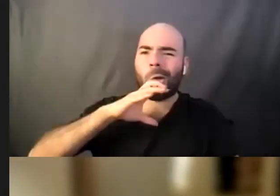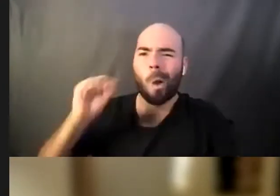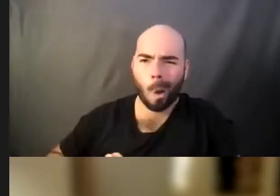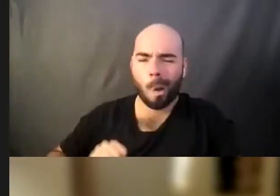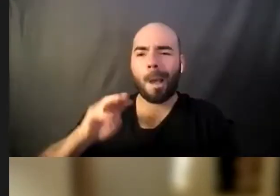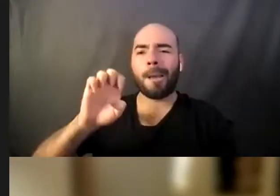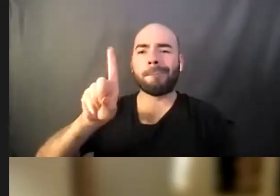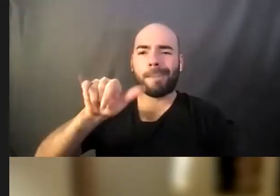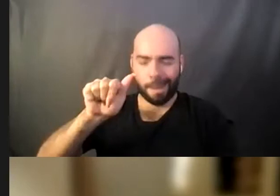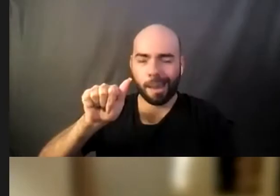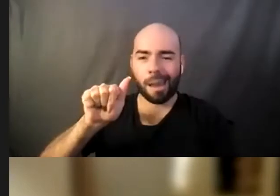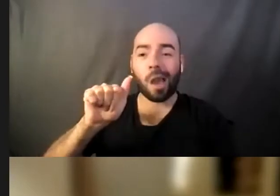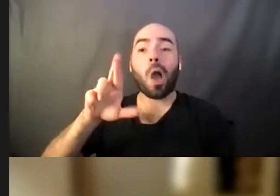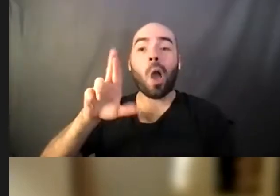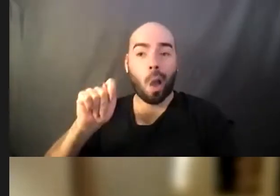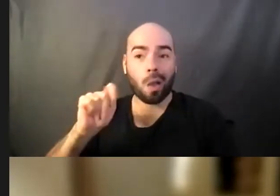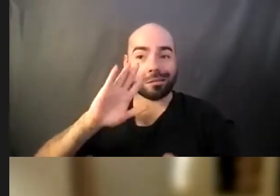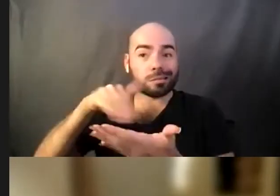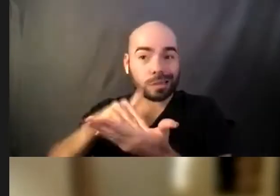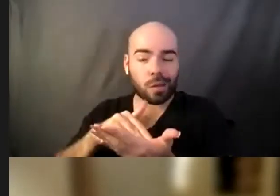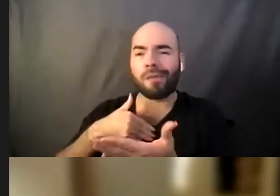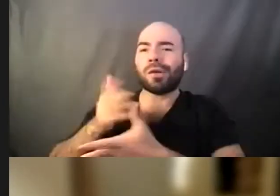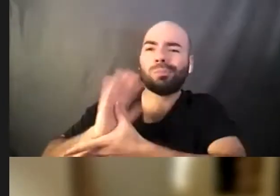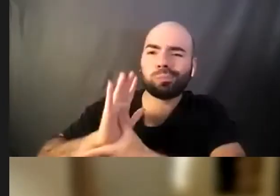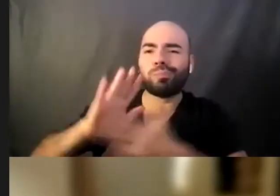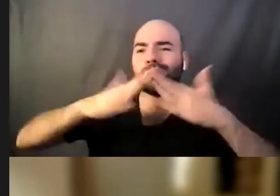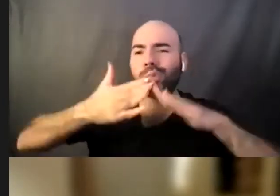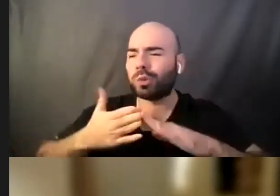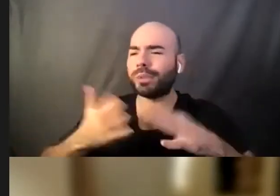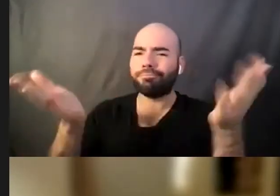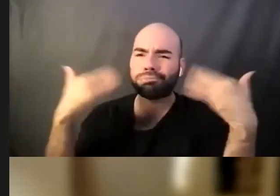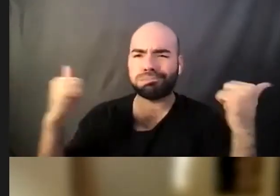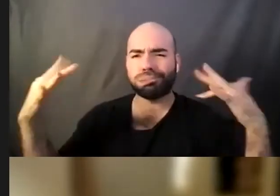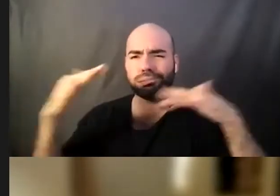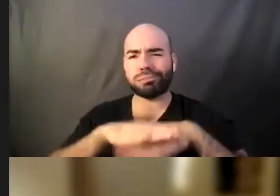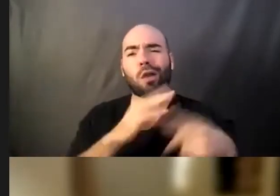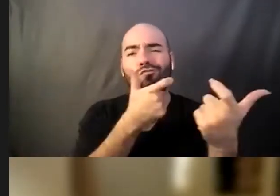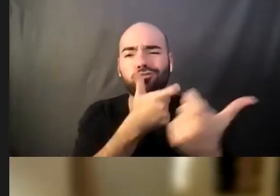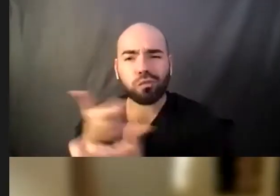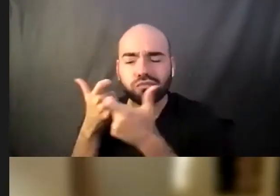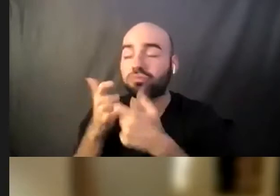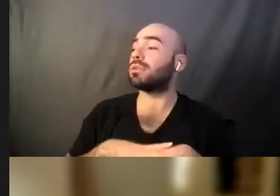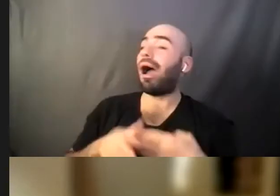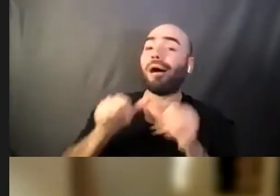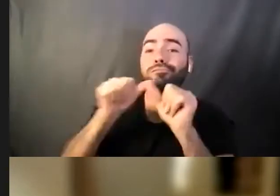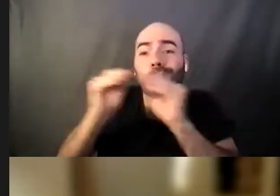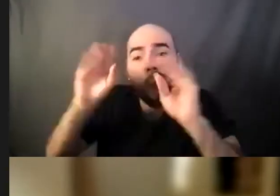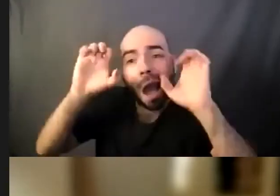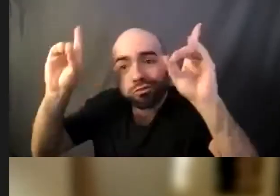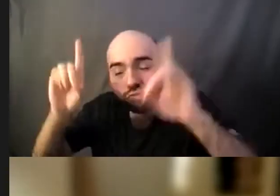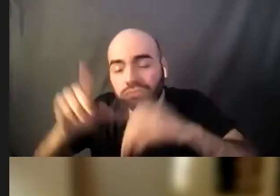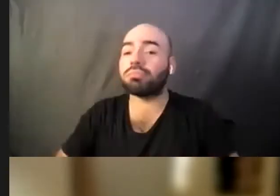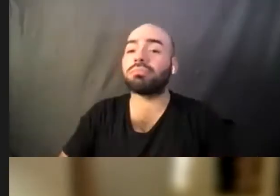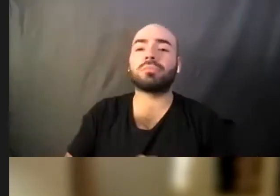centers, where community screenings and discussions, youth media and continuing education programs, and